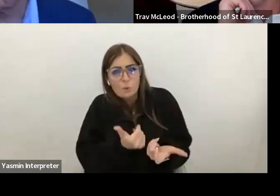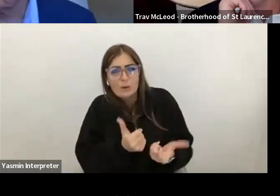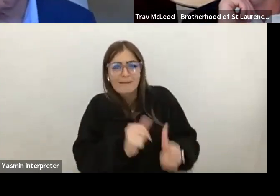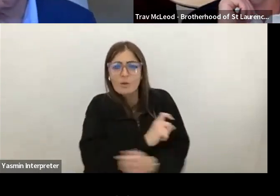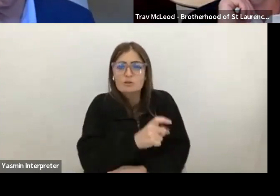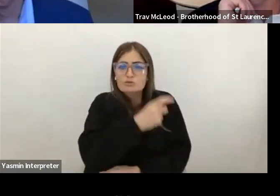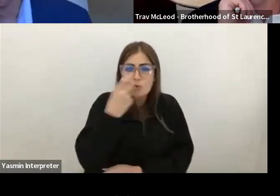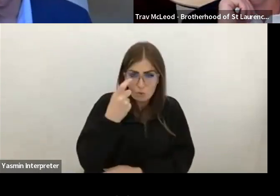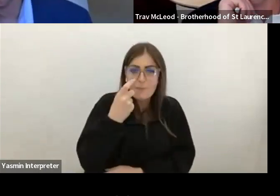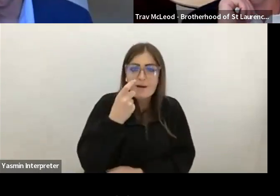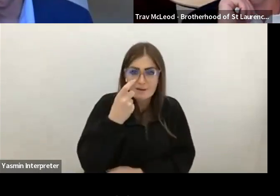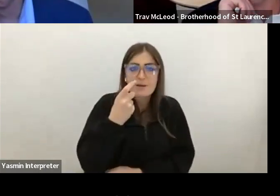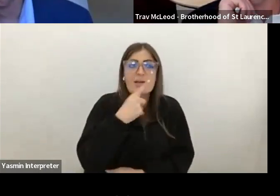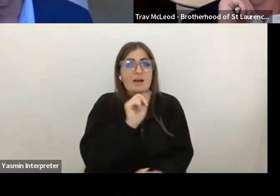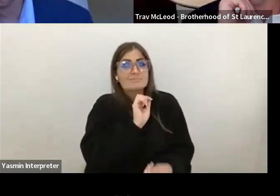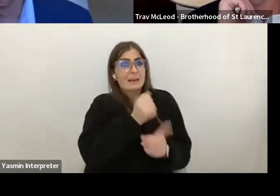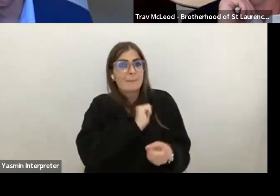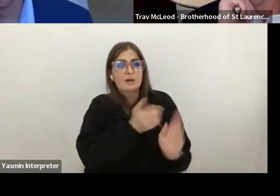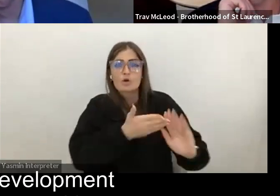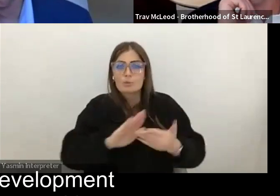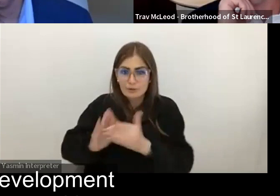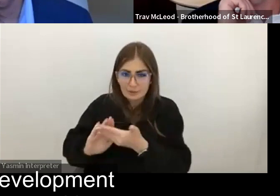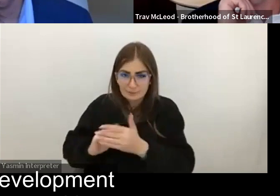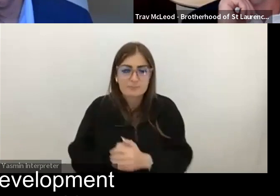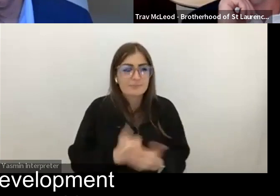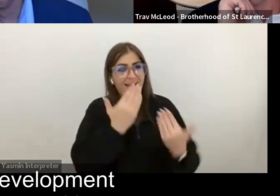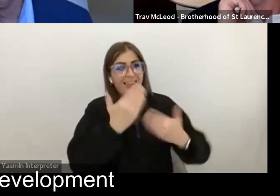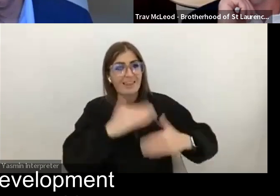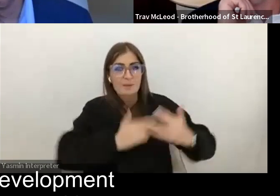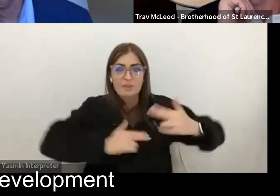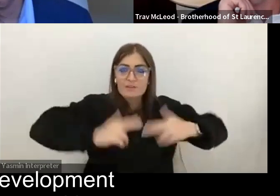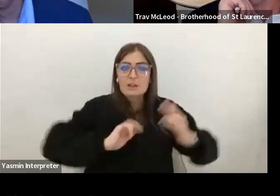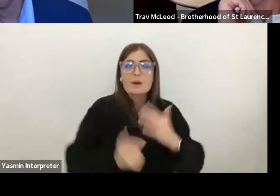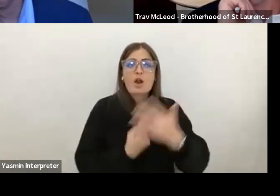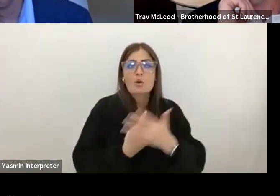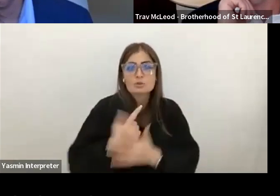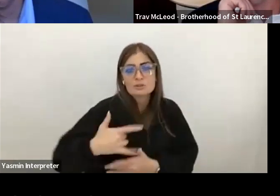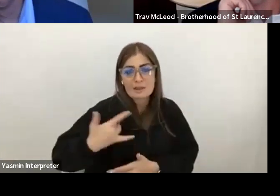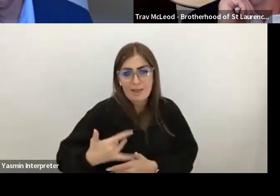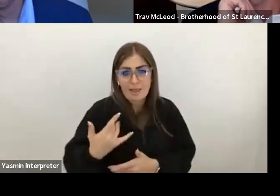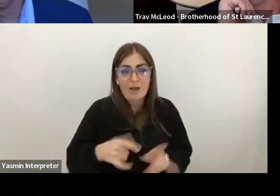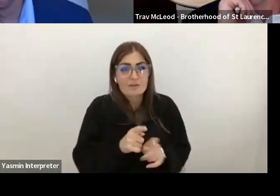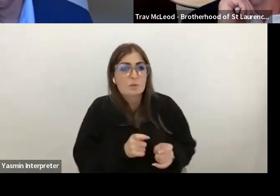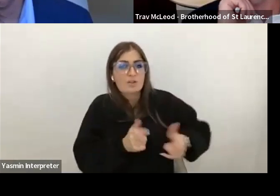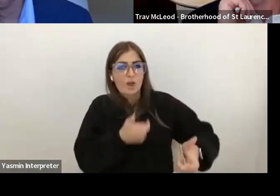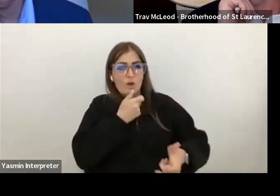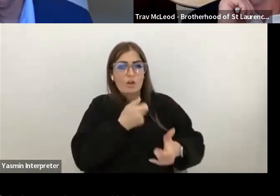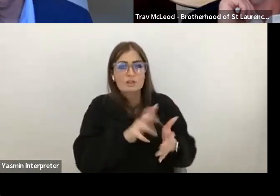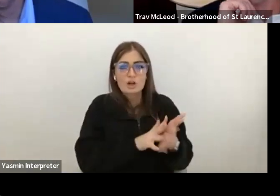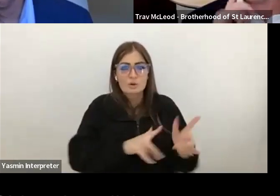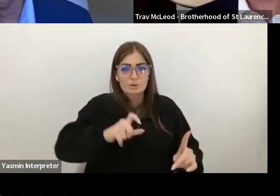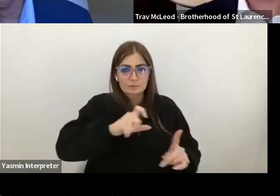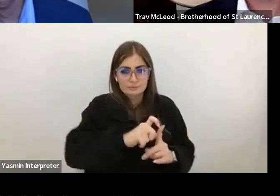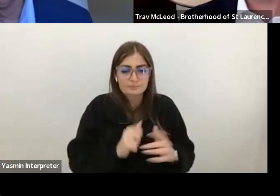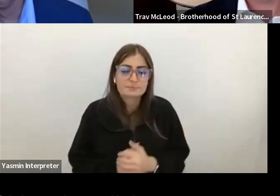trauma that impacts upon communities and limits development and life opportunities for our children in their early years. So